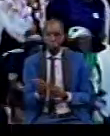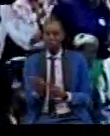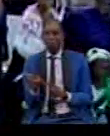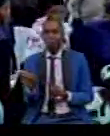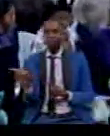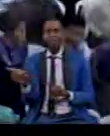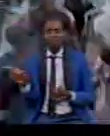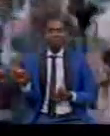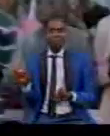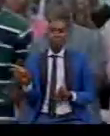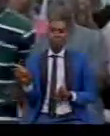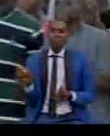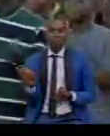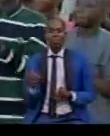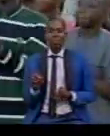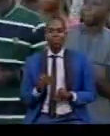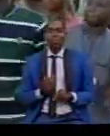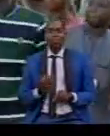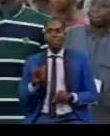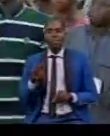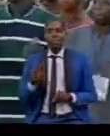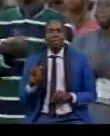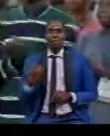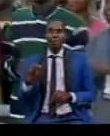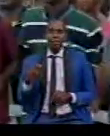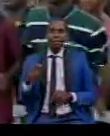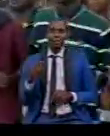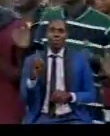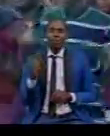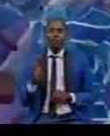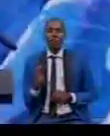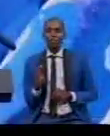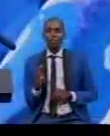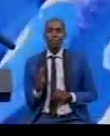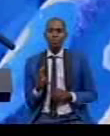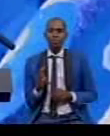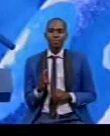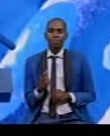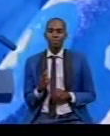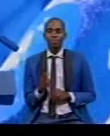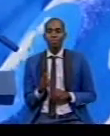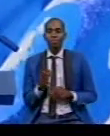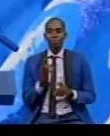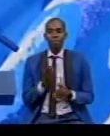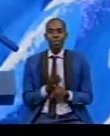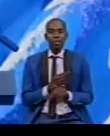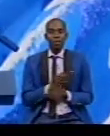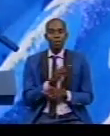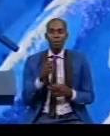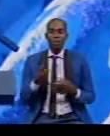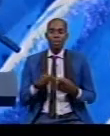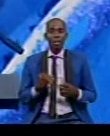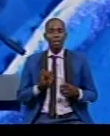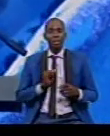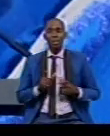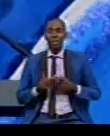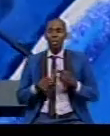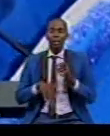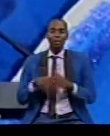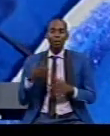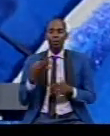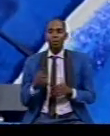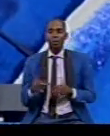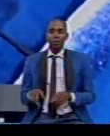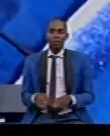complete cure. He will grant you complete cure. You will not miss your blessing. Just when I